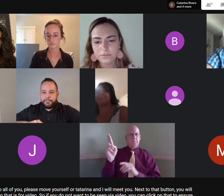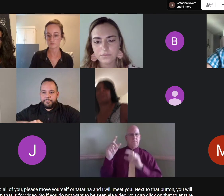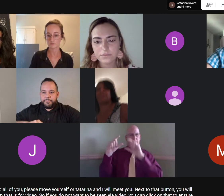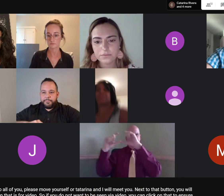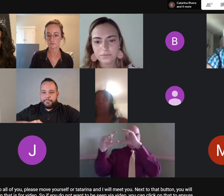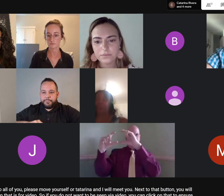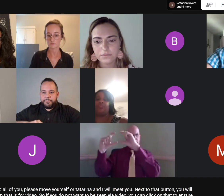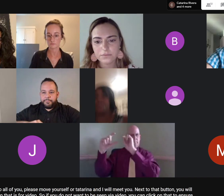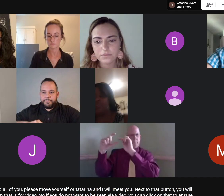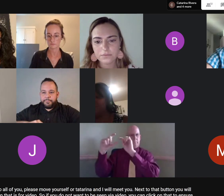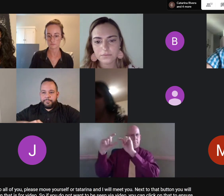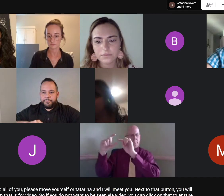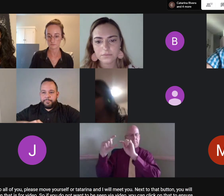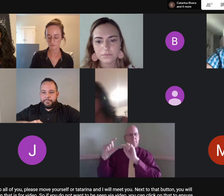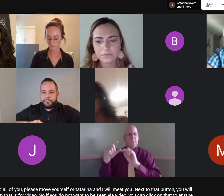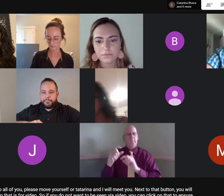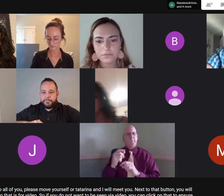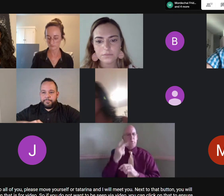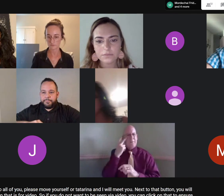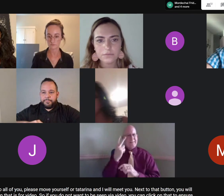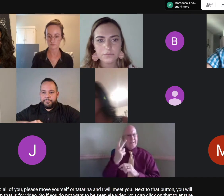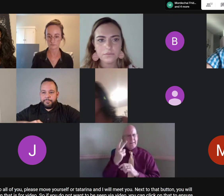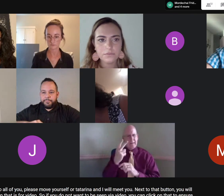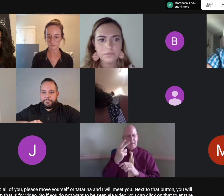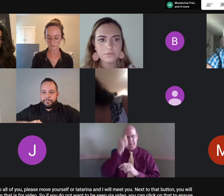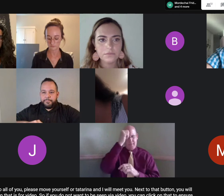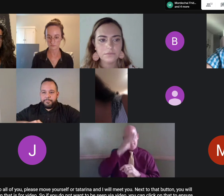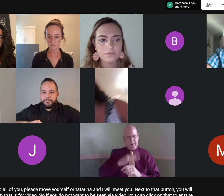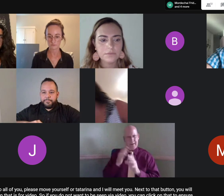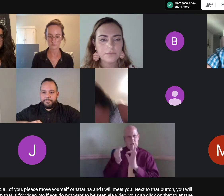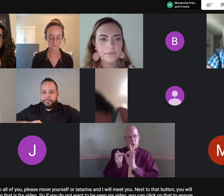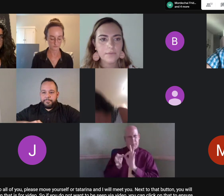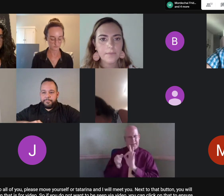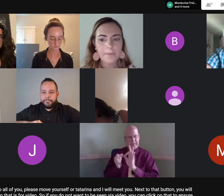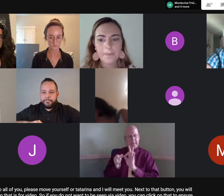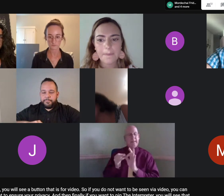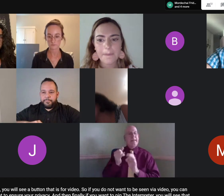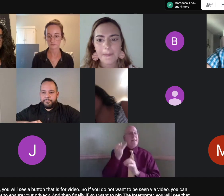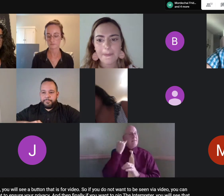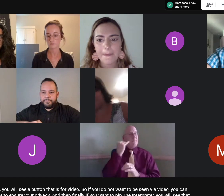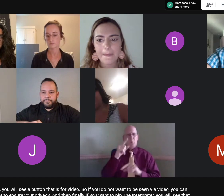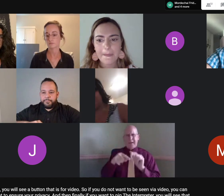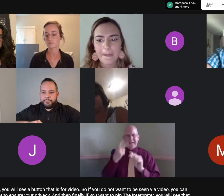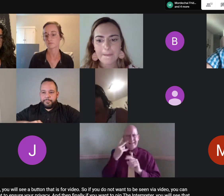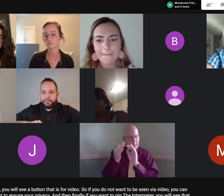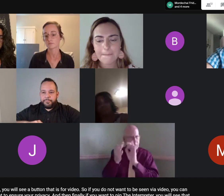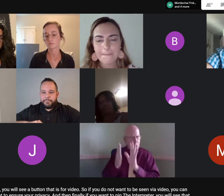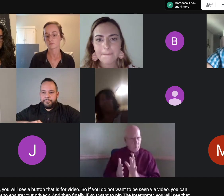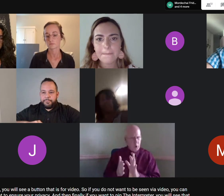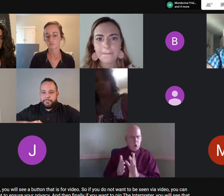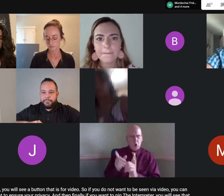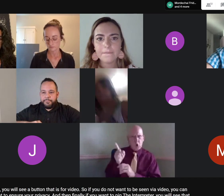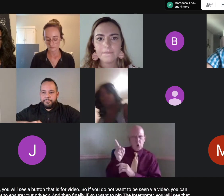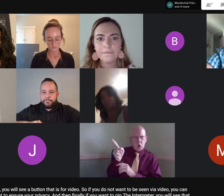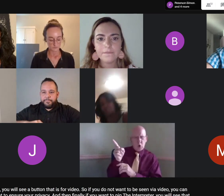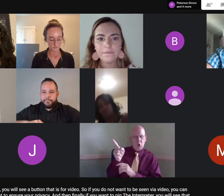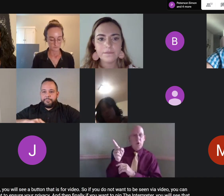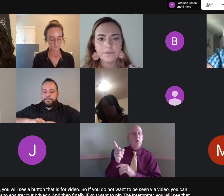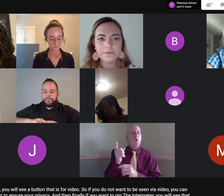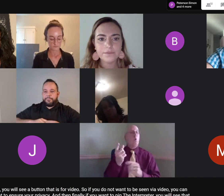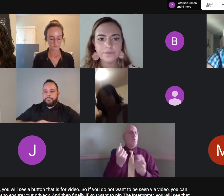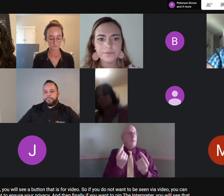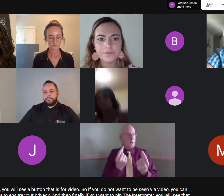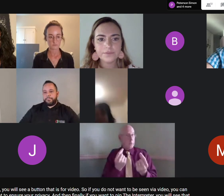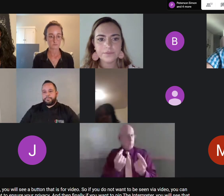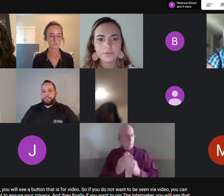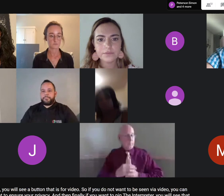gentleman, maybe in one of the corners that is interpreting. If you are not able to see this person, what I want you to